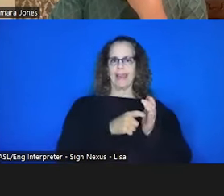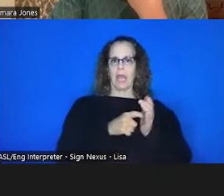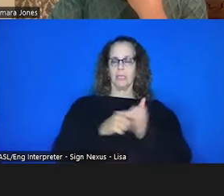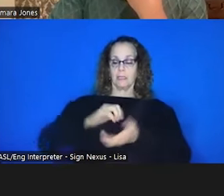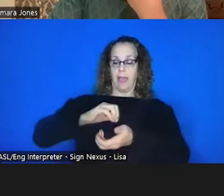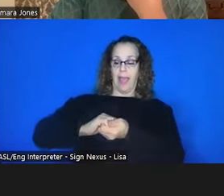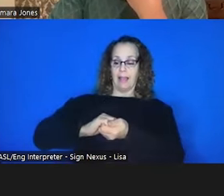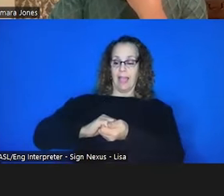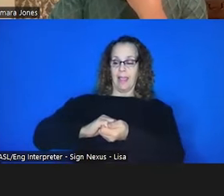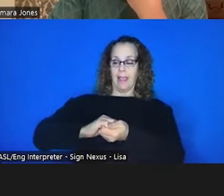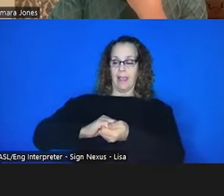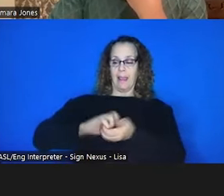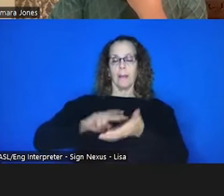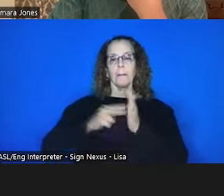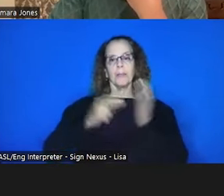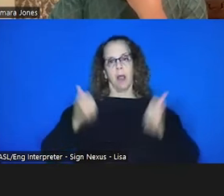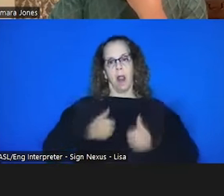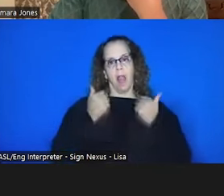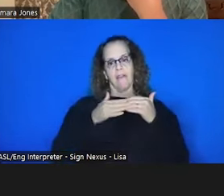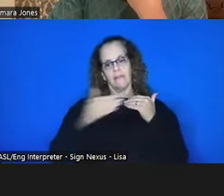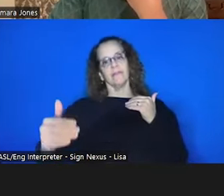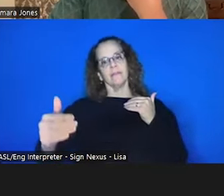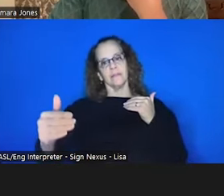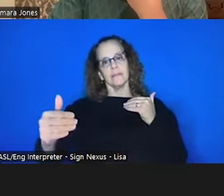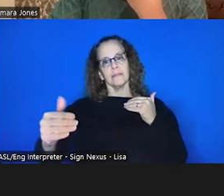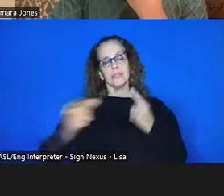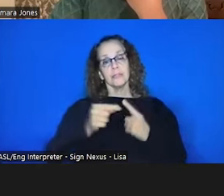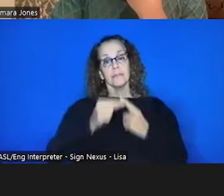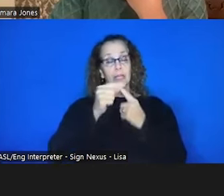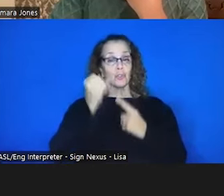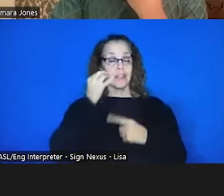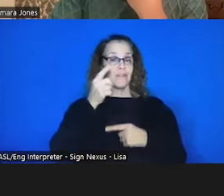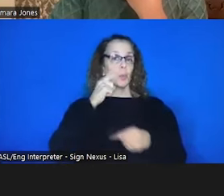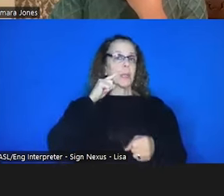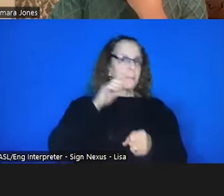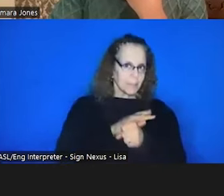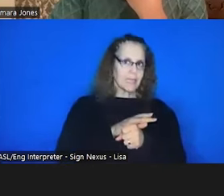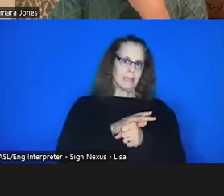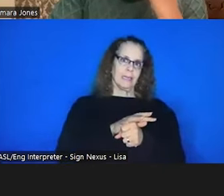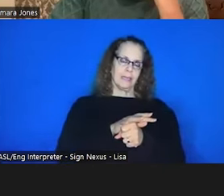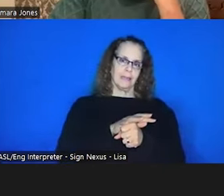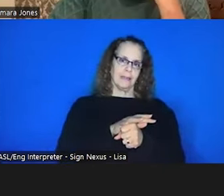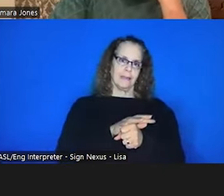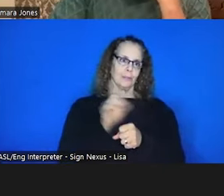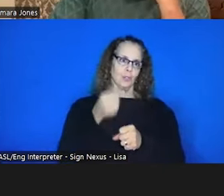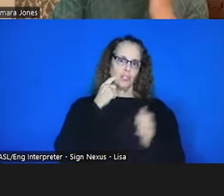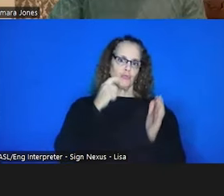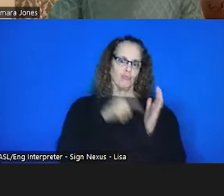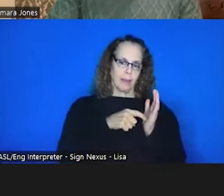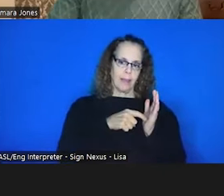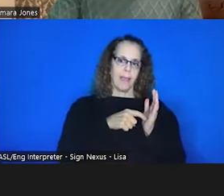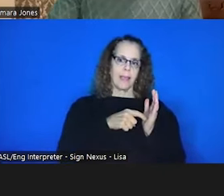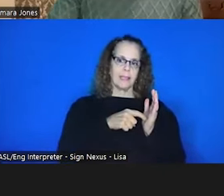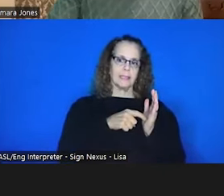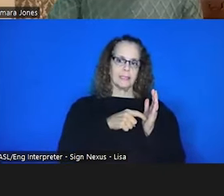a lifelong process, especially if you're committed to being an ally, just recognizing that it's a very dynamic,